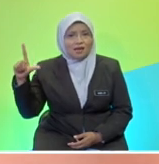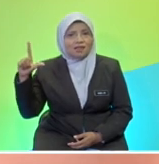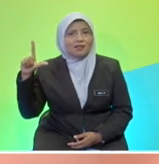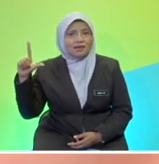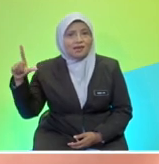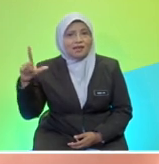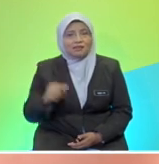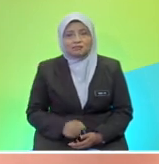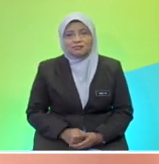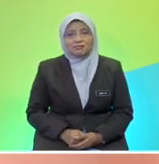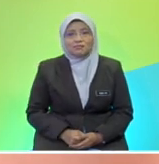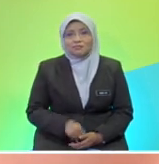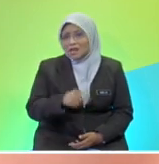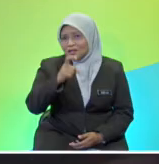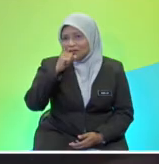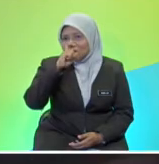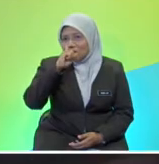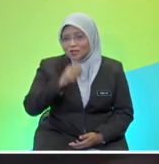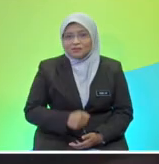D-O-L-L. Doll.